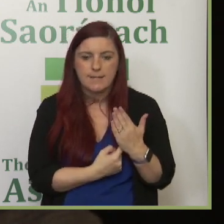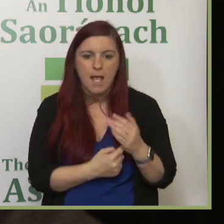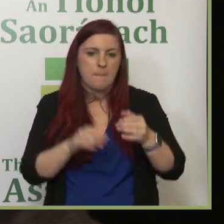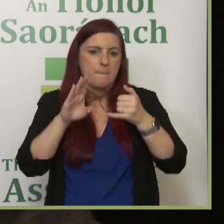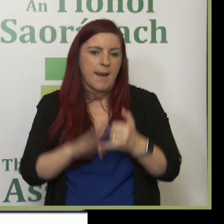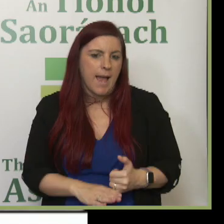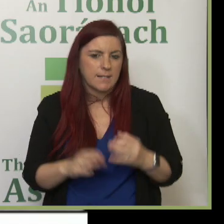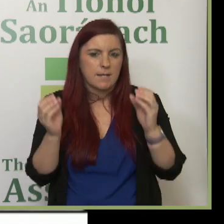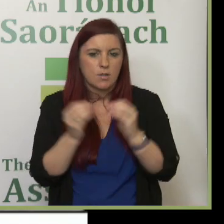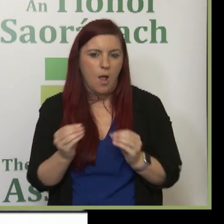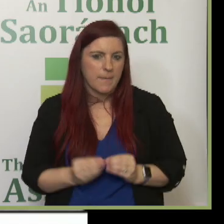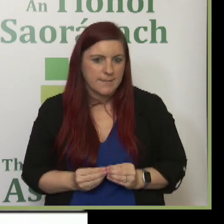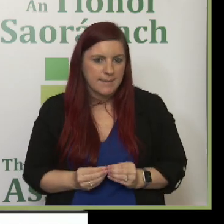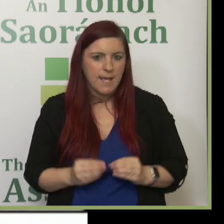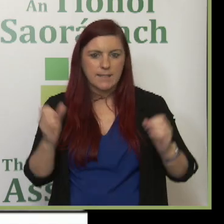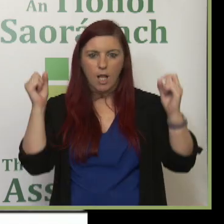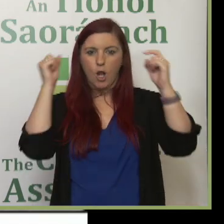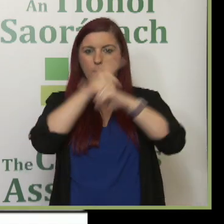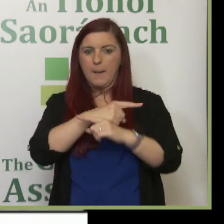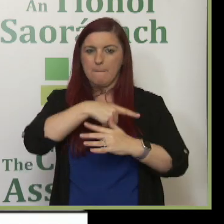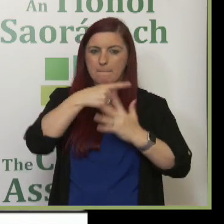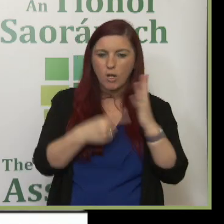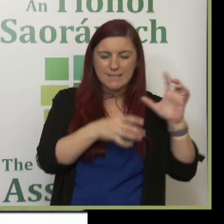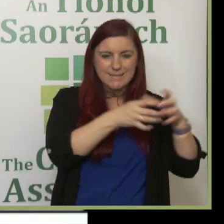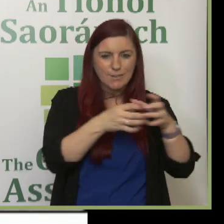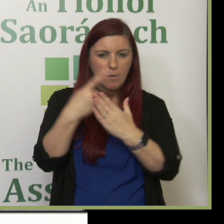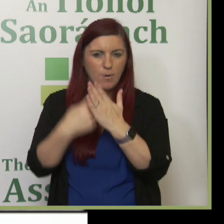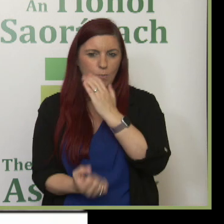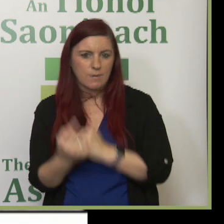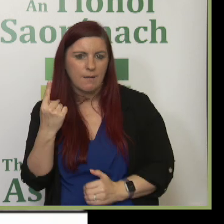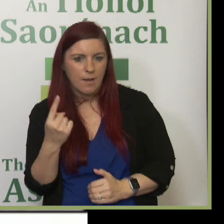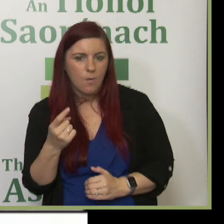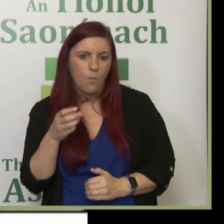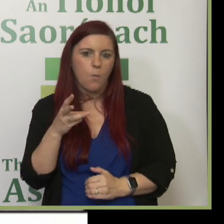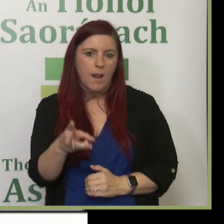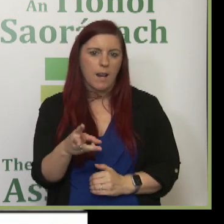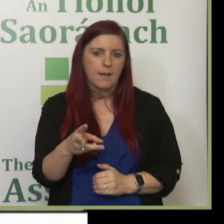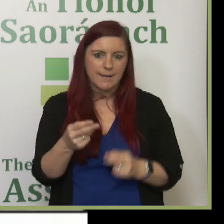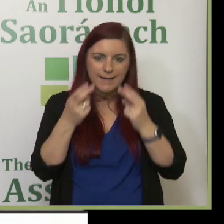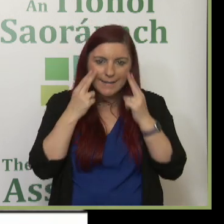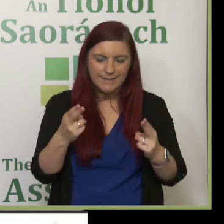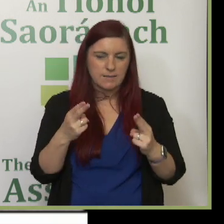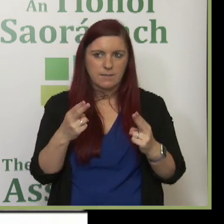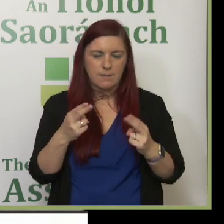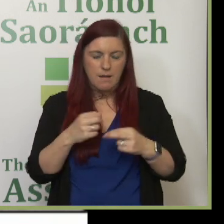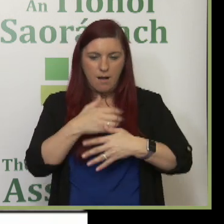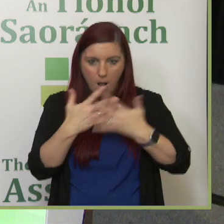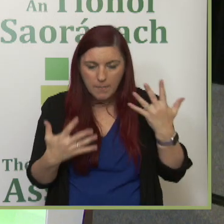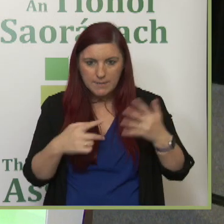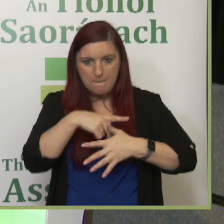last remark is that complex, multi-sectoral policy issues are likely to require complex, multi-sectoral